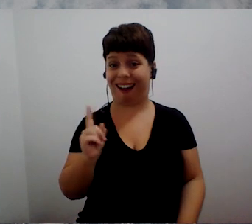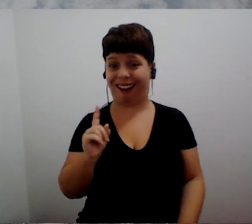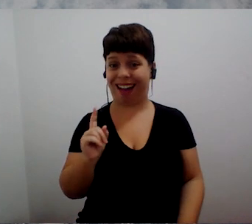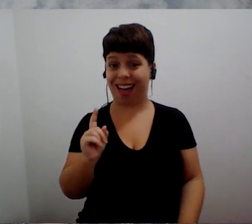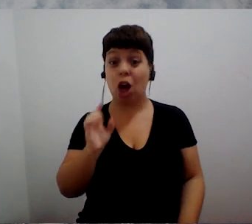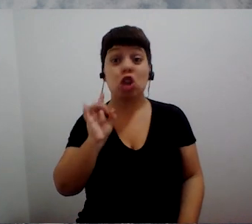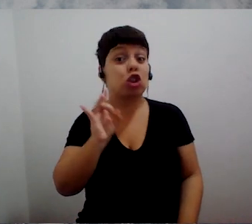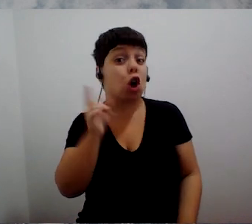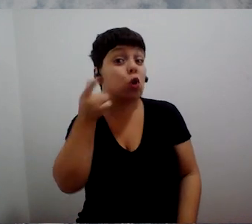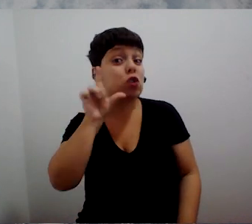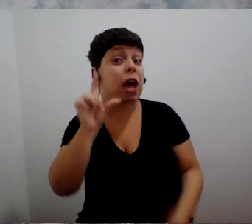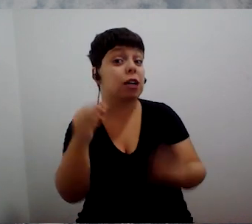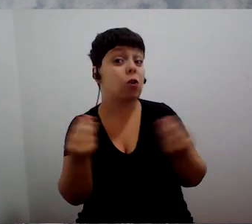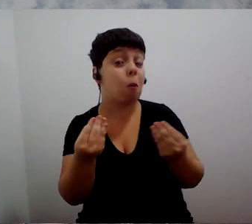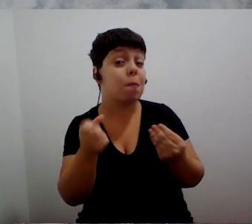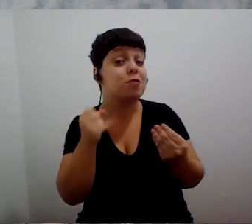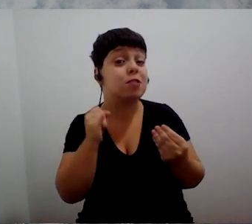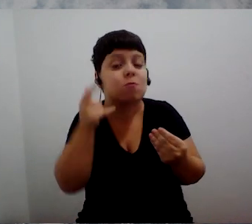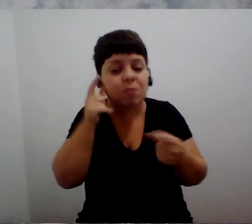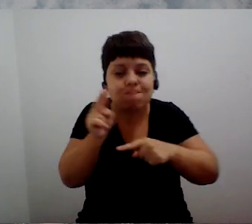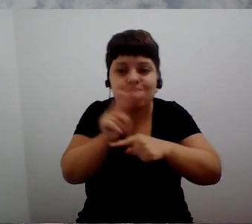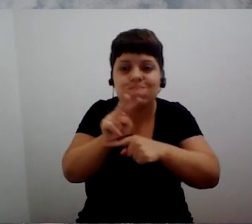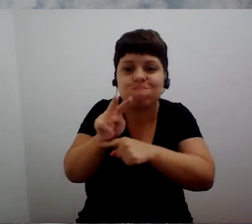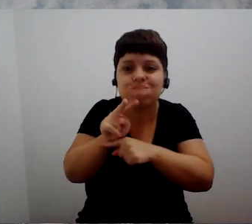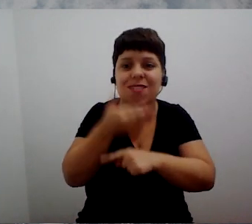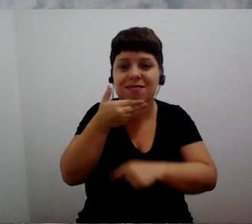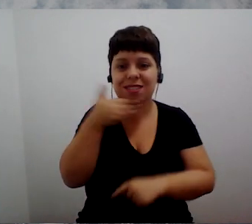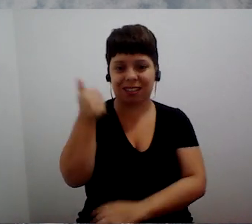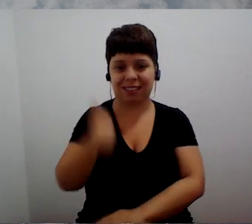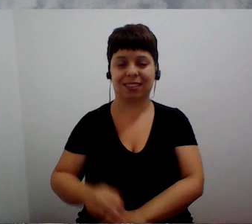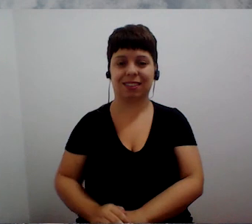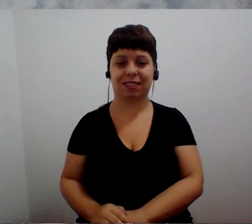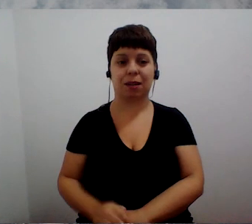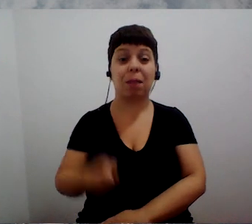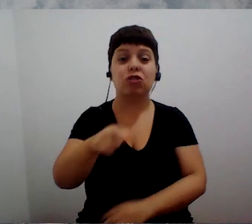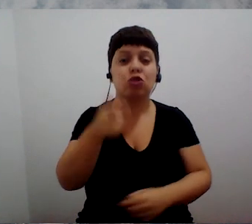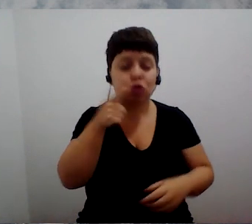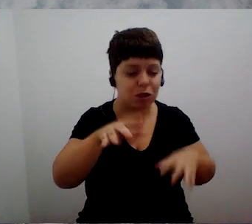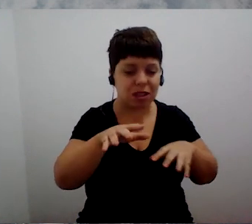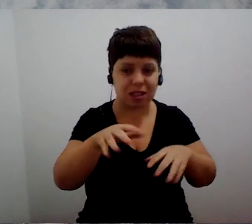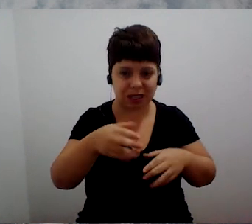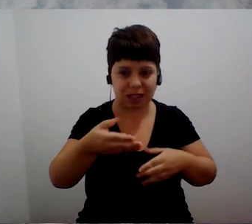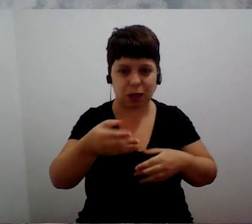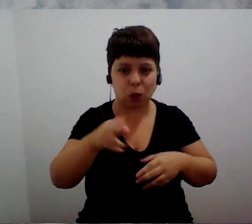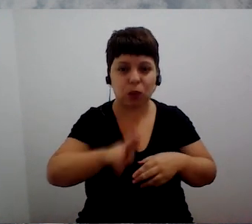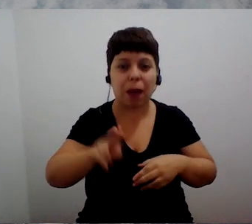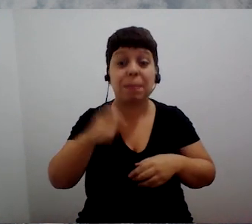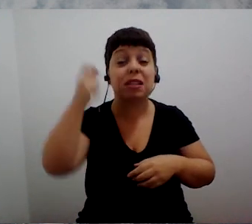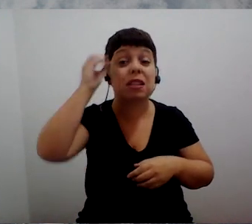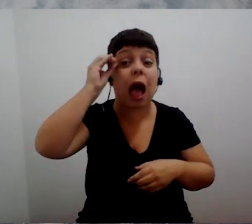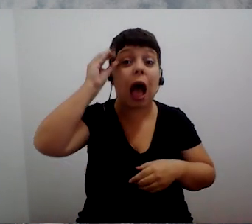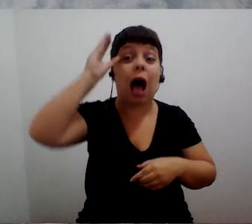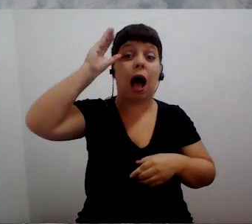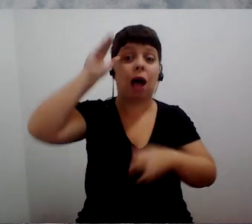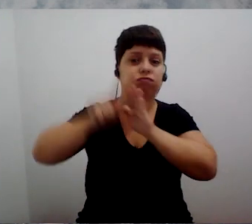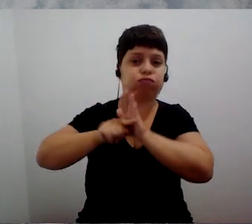we manage and protect the ocean better. For our management to be sustainable, it needs to be knowledge-based, and it